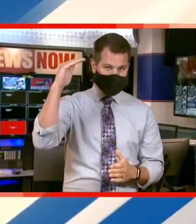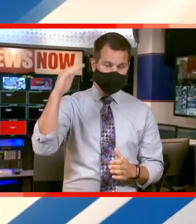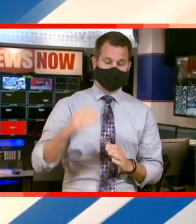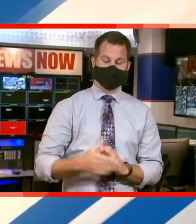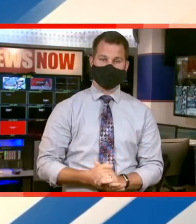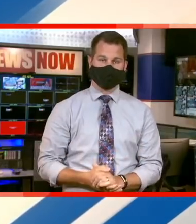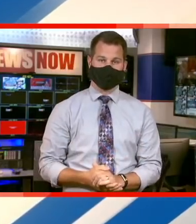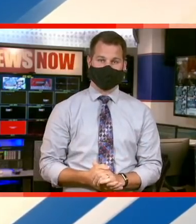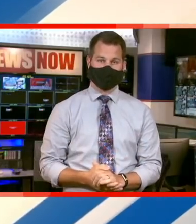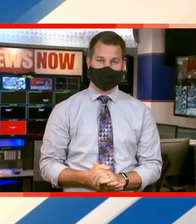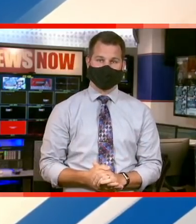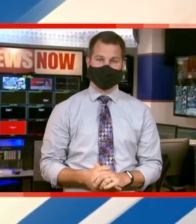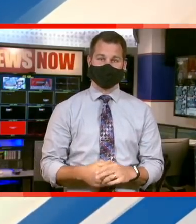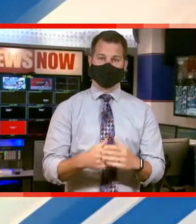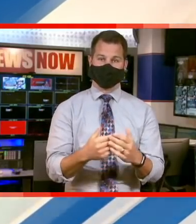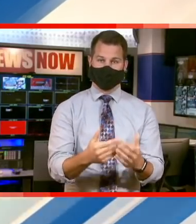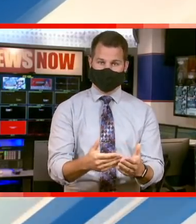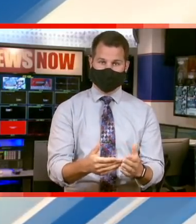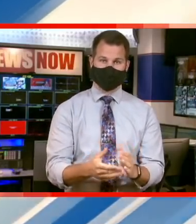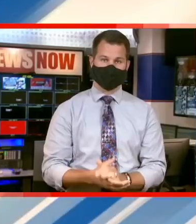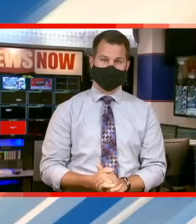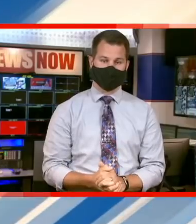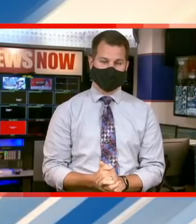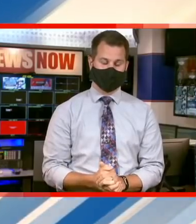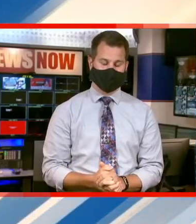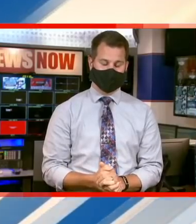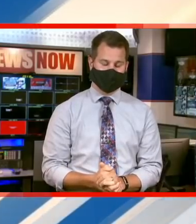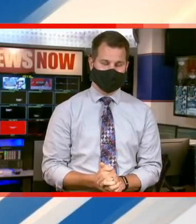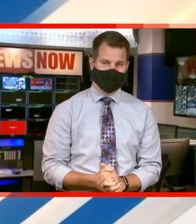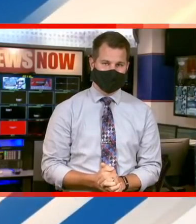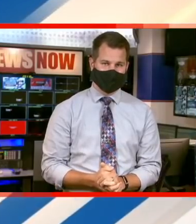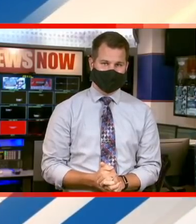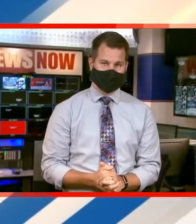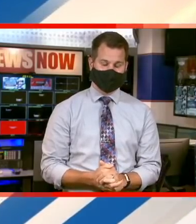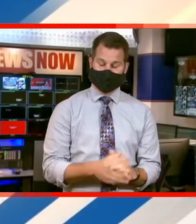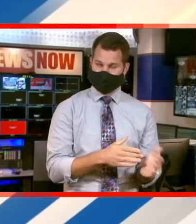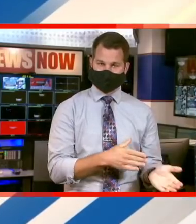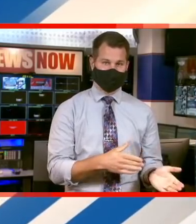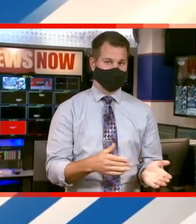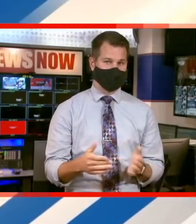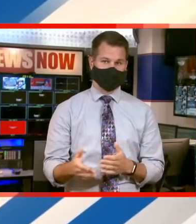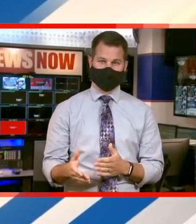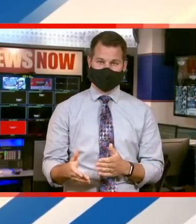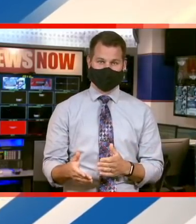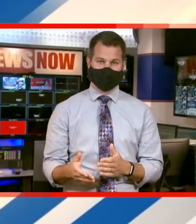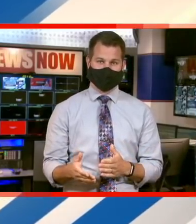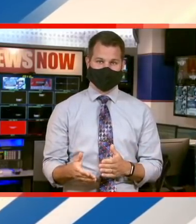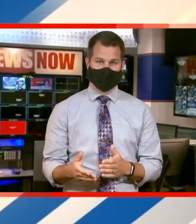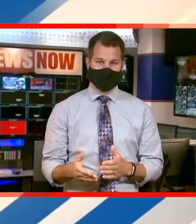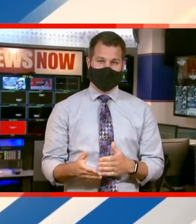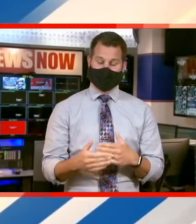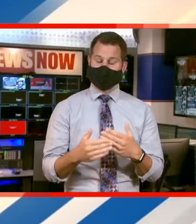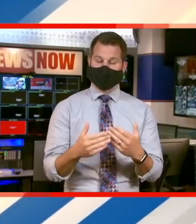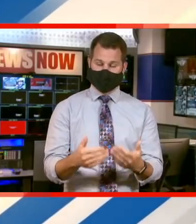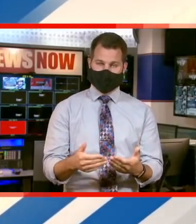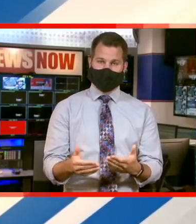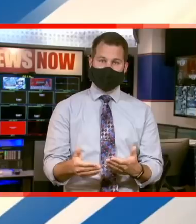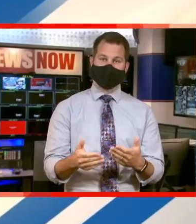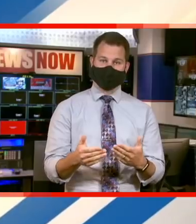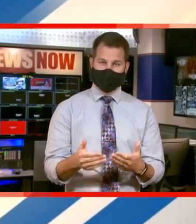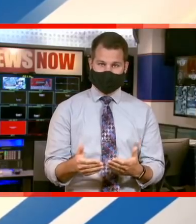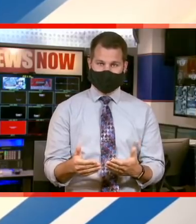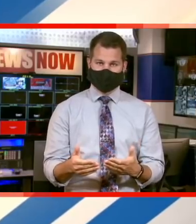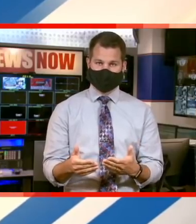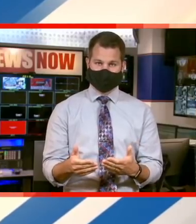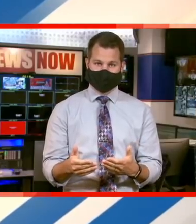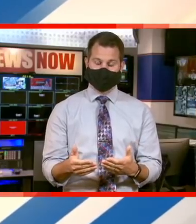be top of the list to receive a vaccine should it be distributed by then, late October or early November. But they do have